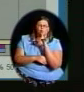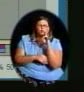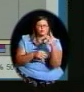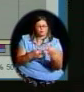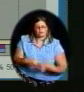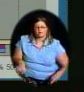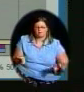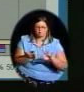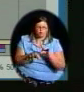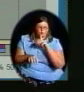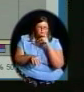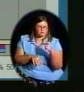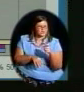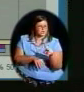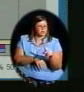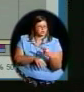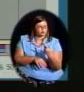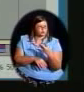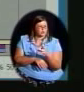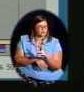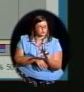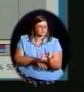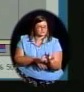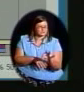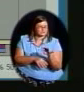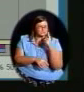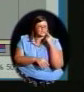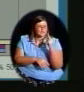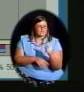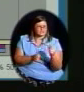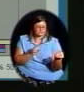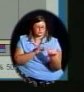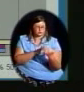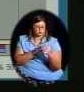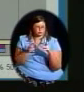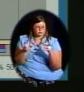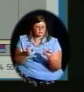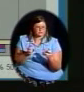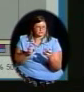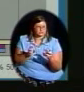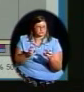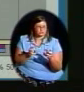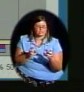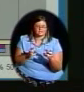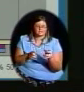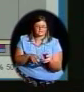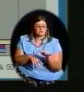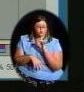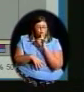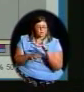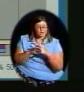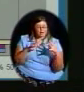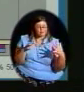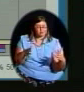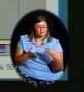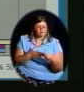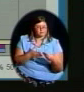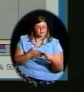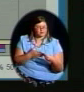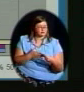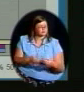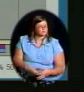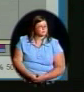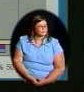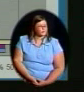because $2.69 to address these issues that I'm going to share is not a lot of money.